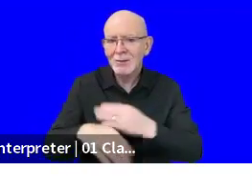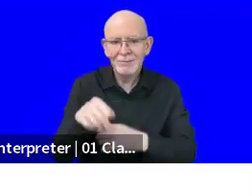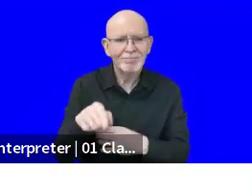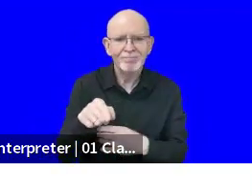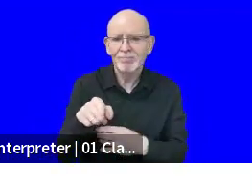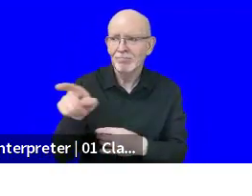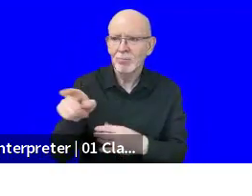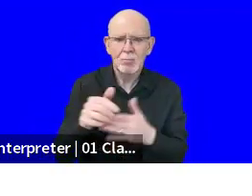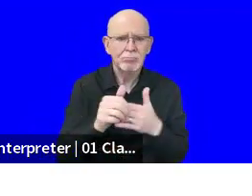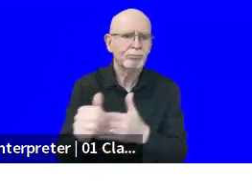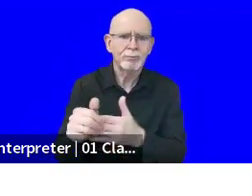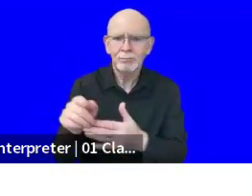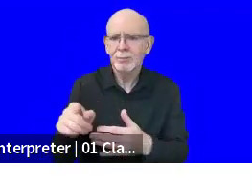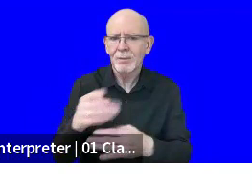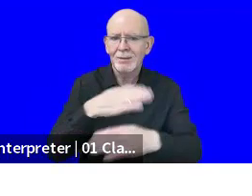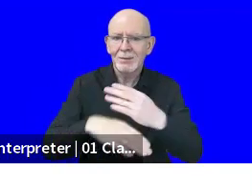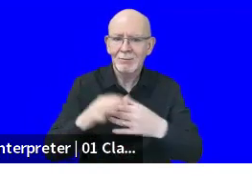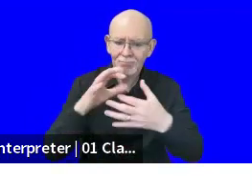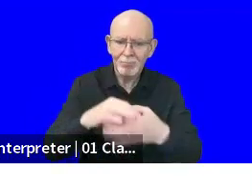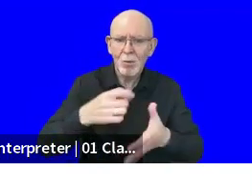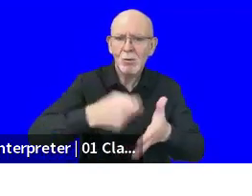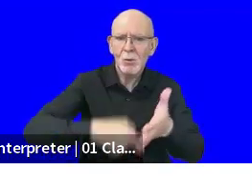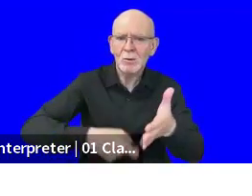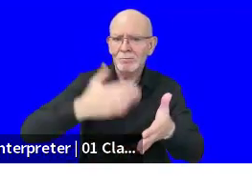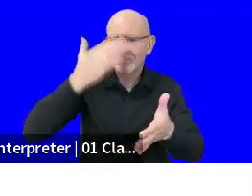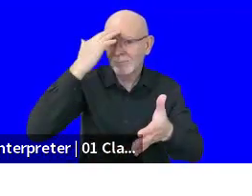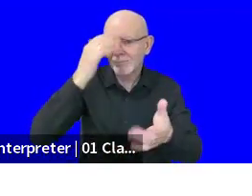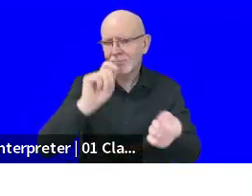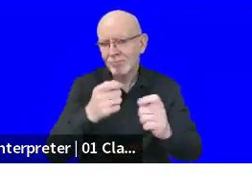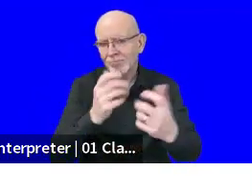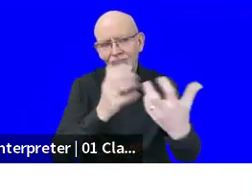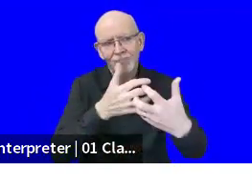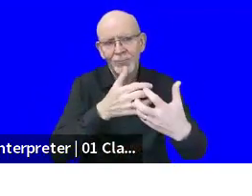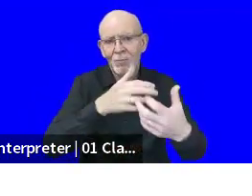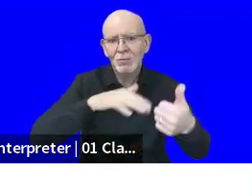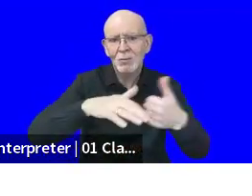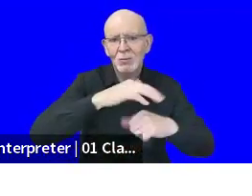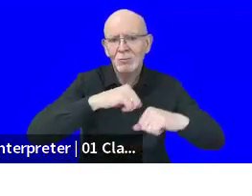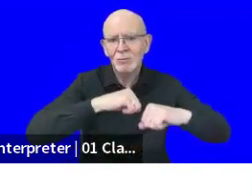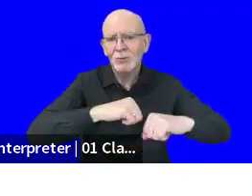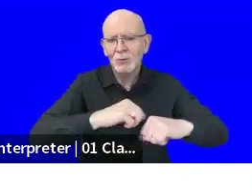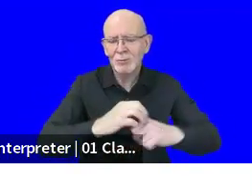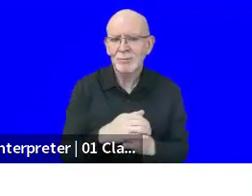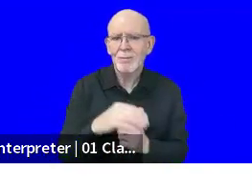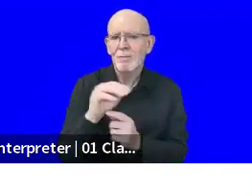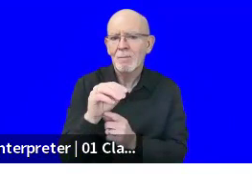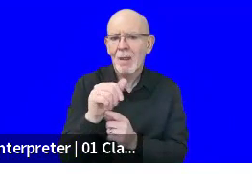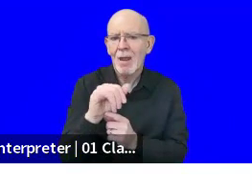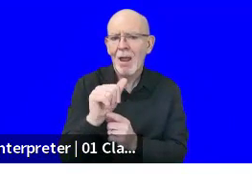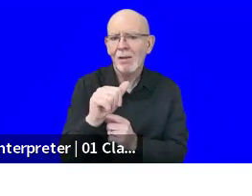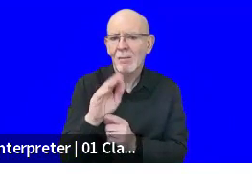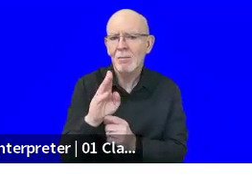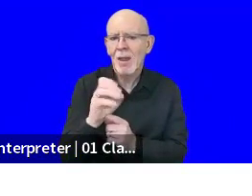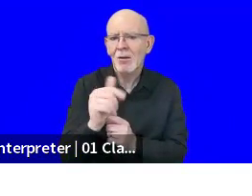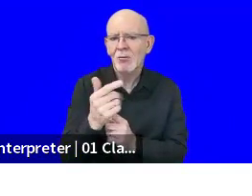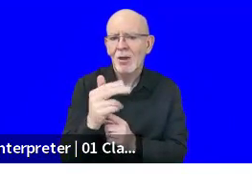Maia Bagrationi, who is the consultant working with UNICEF and is also working with MAC Georgia, an NGO